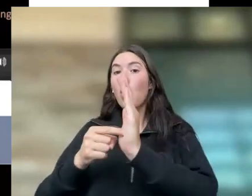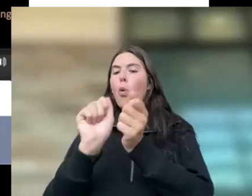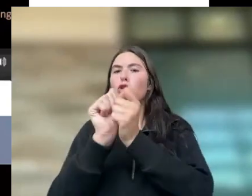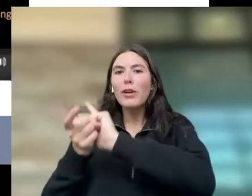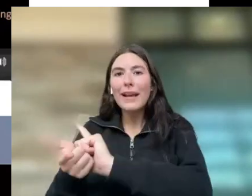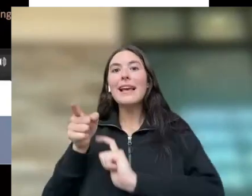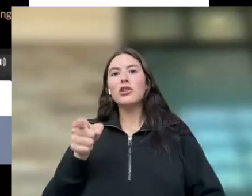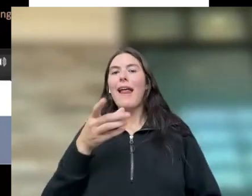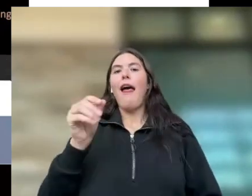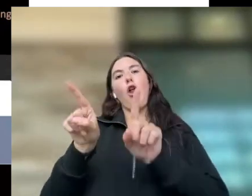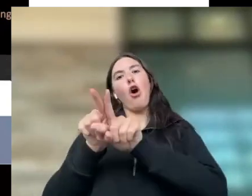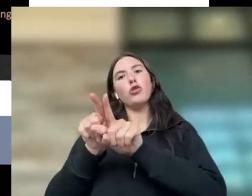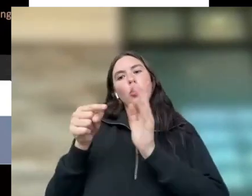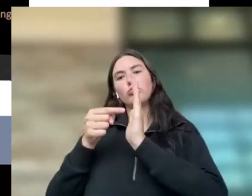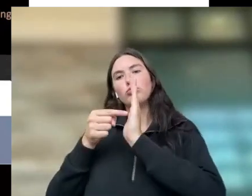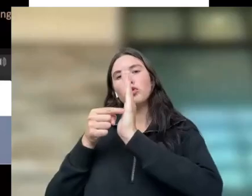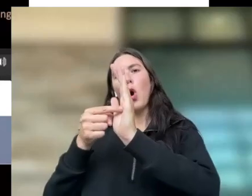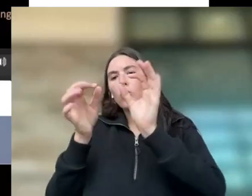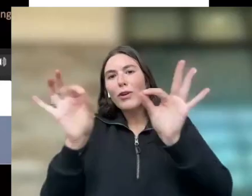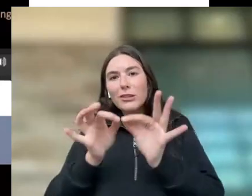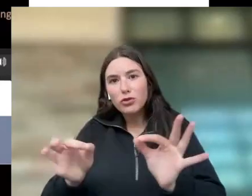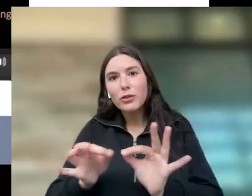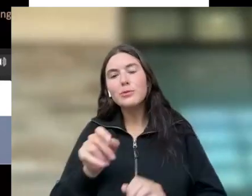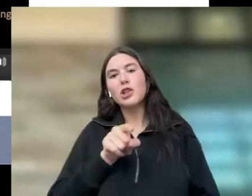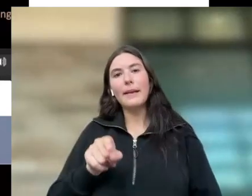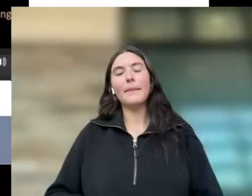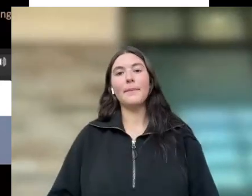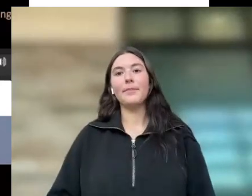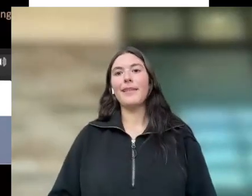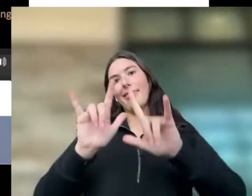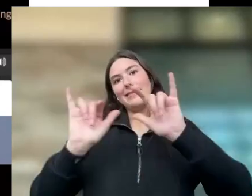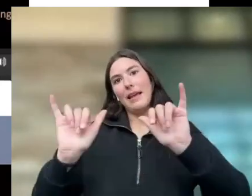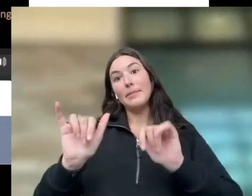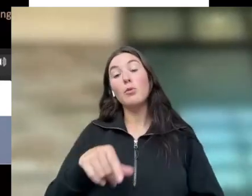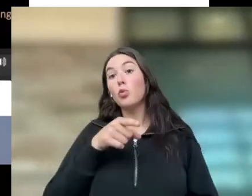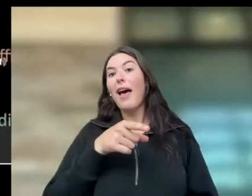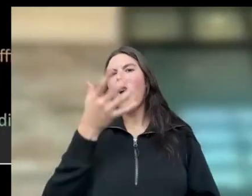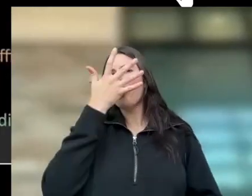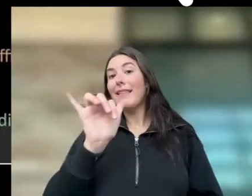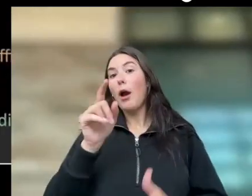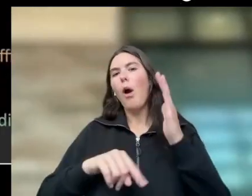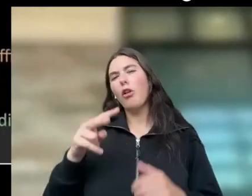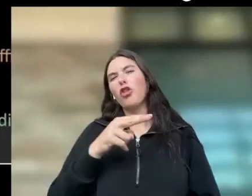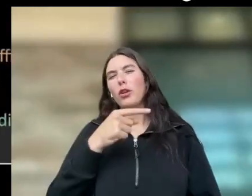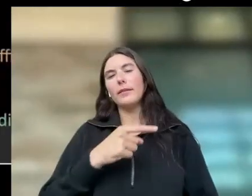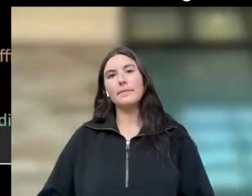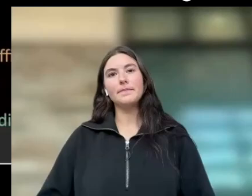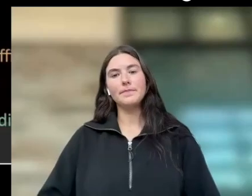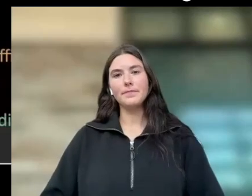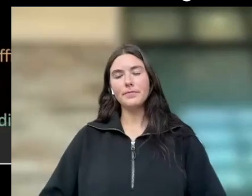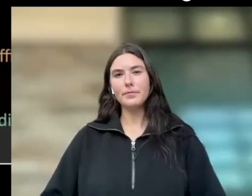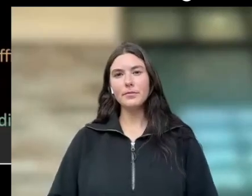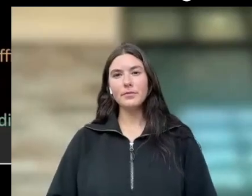transcription and a translation that uses Microsoft Translator at the same time. So this is what that looks like. Are replaced with